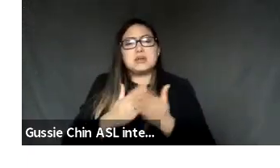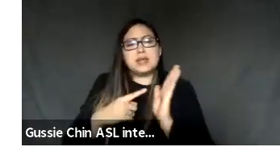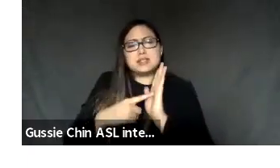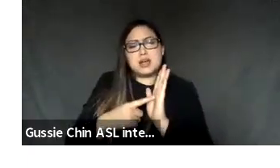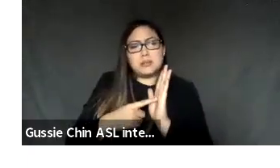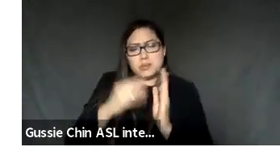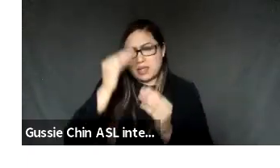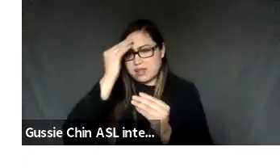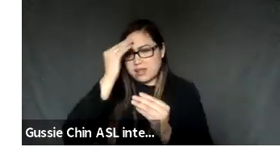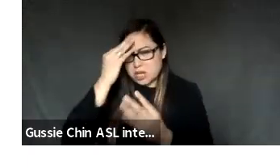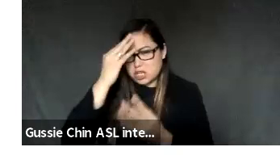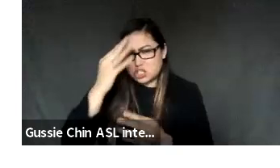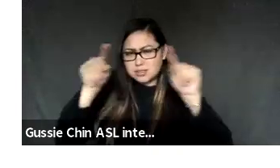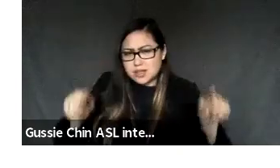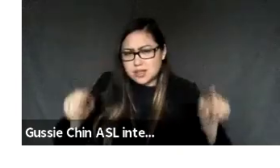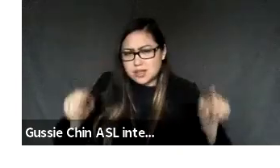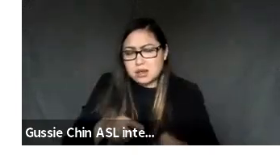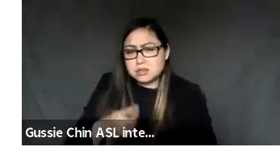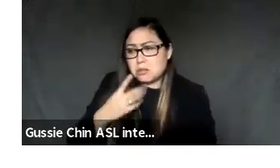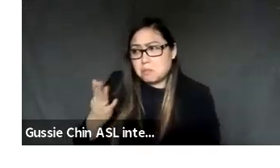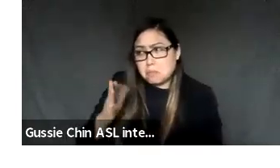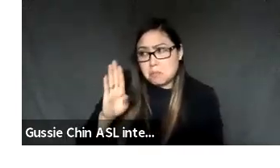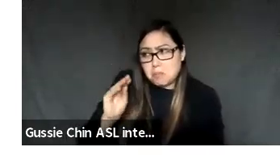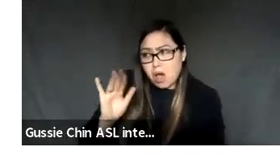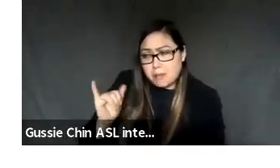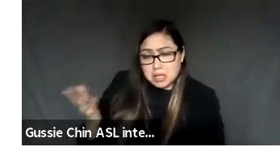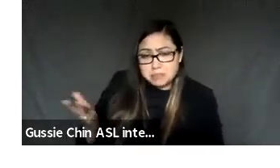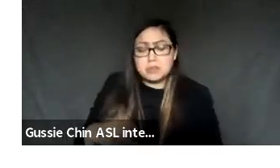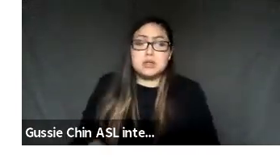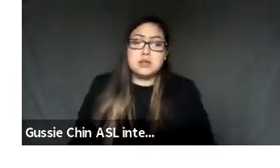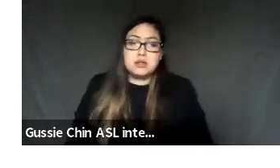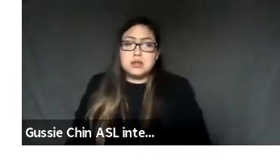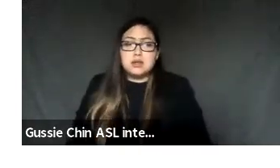I don't know, Bobby, if you No, wanted to address this. no, you don't need to